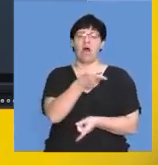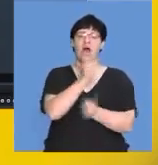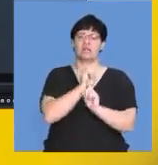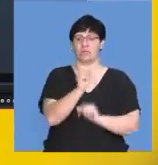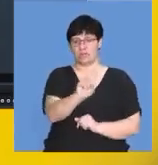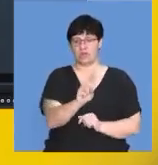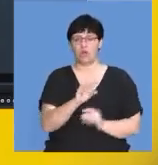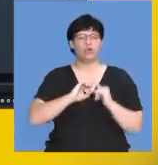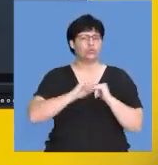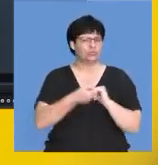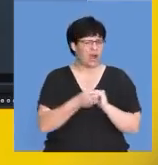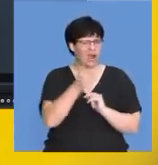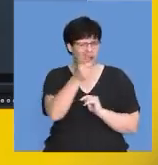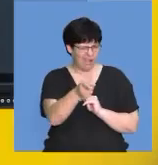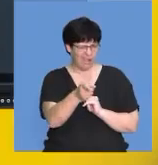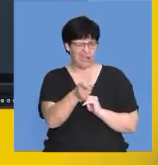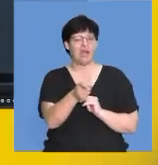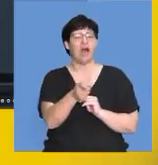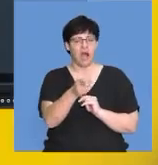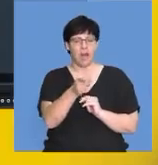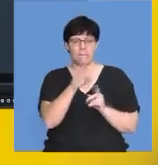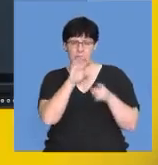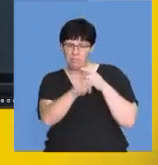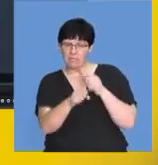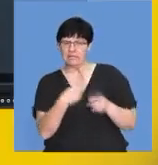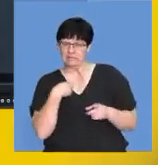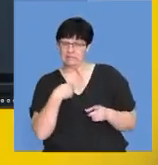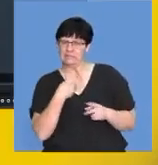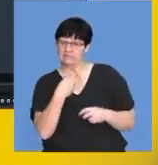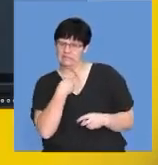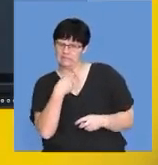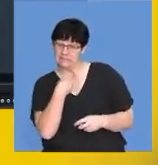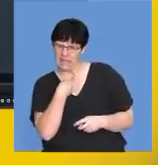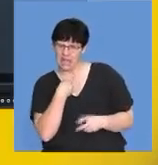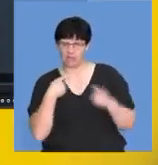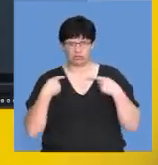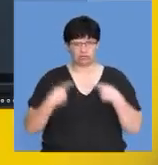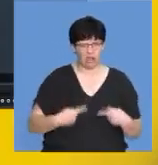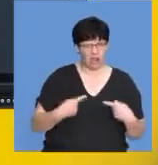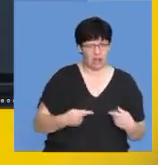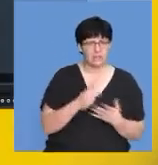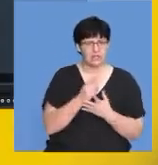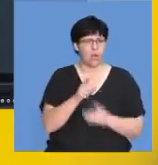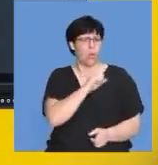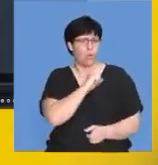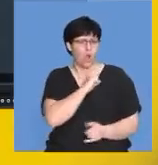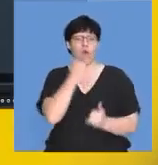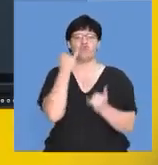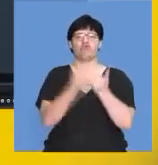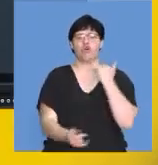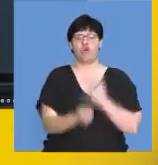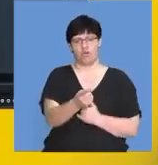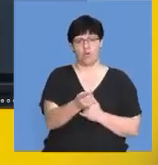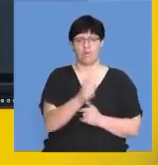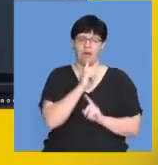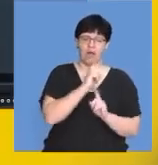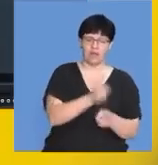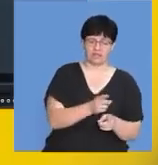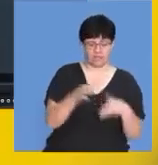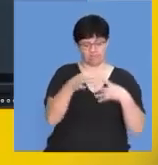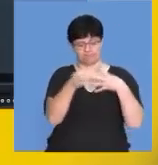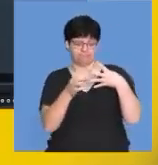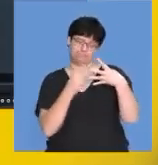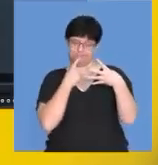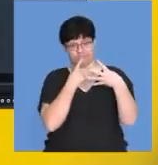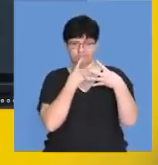try and unpack some of the questions that you've kind of struggled with and possibly look at the misconceptions that you have between answers in a multiple choice,